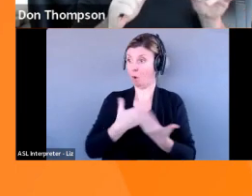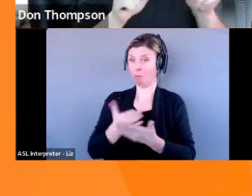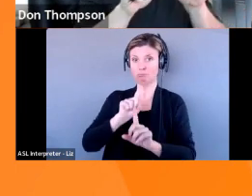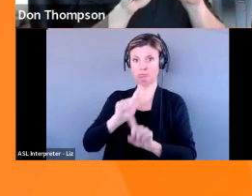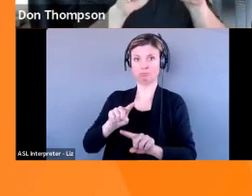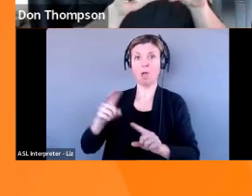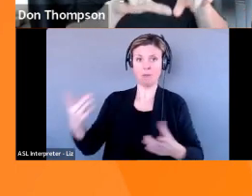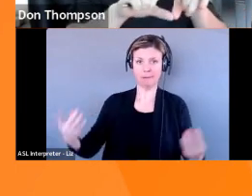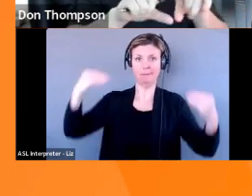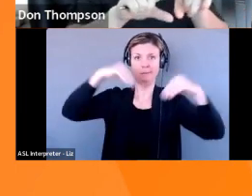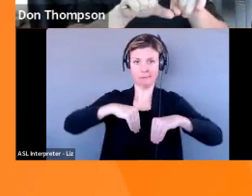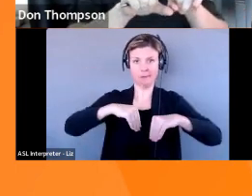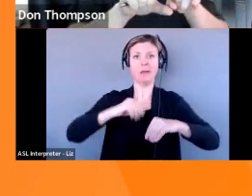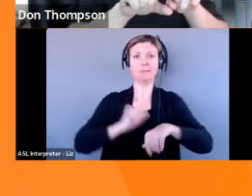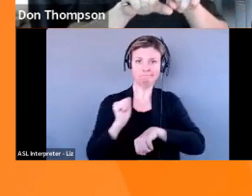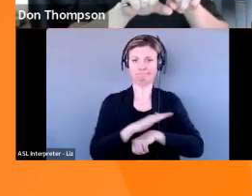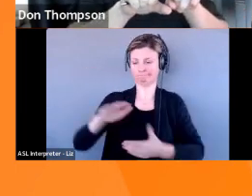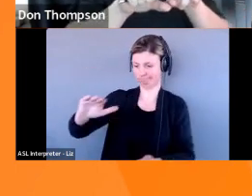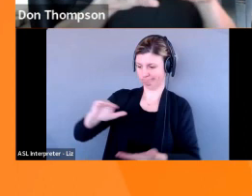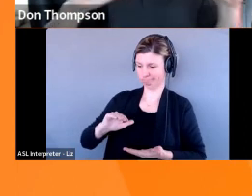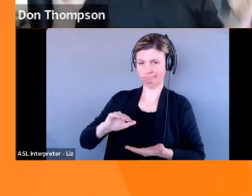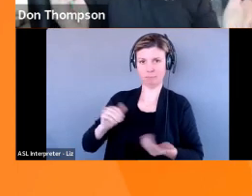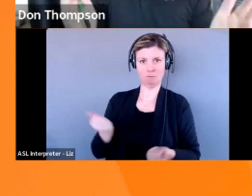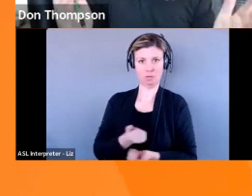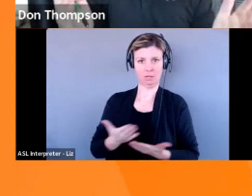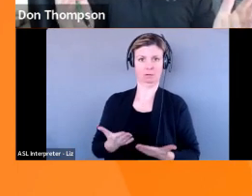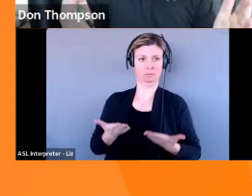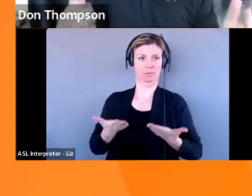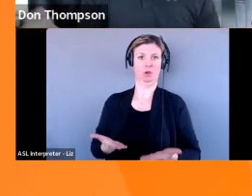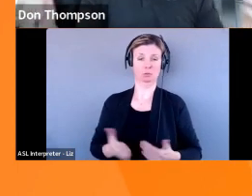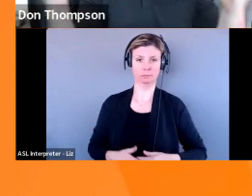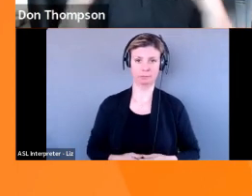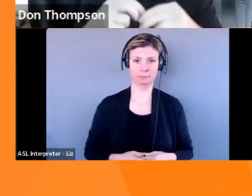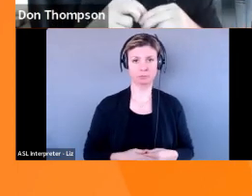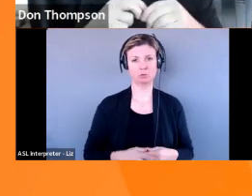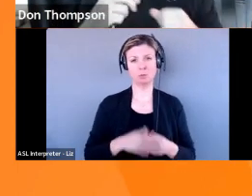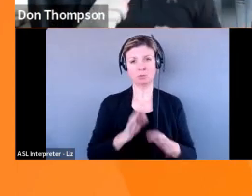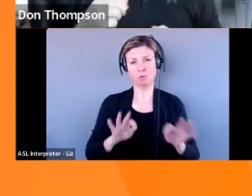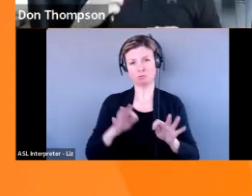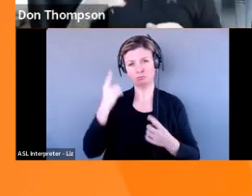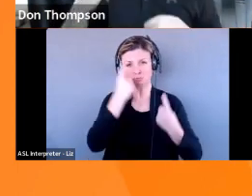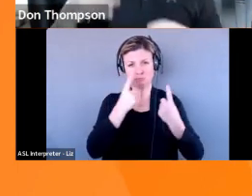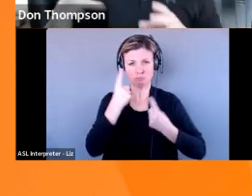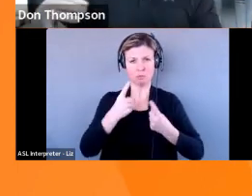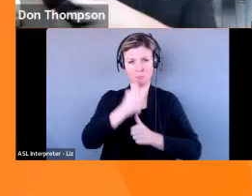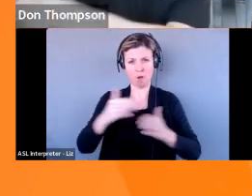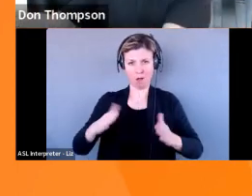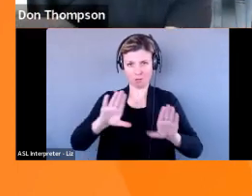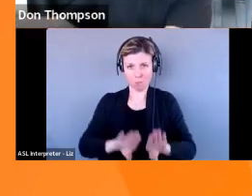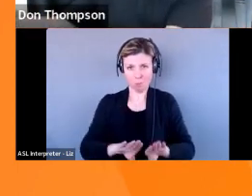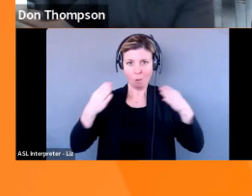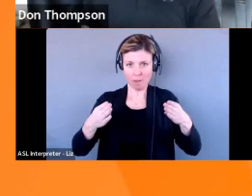put together, okay, what does this box look like? What comes in it, and can they walk